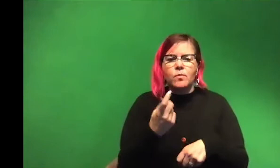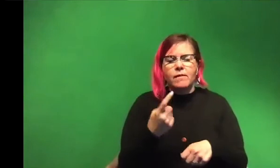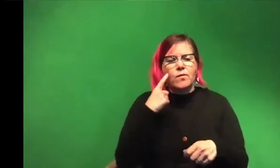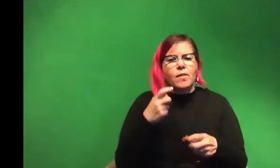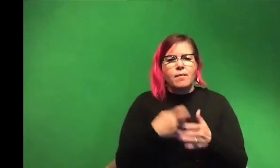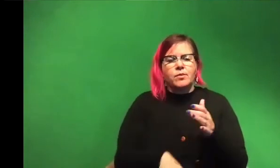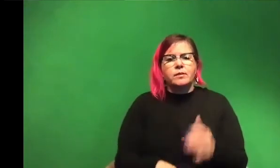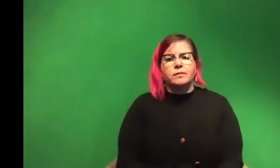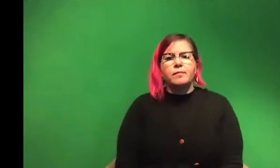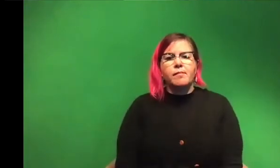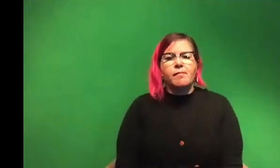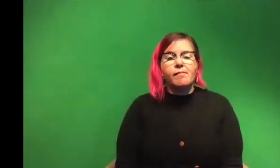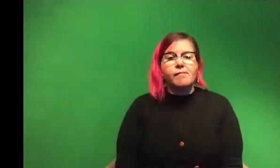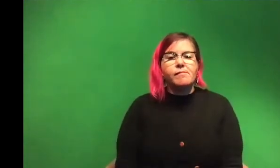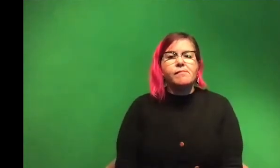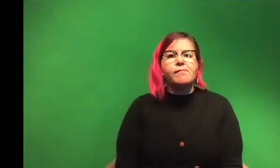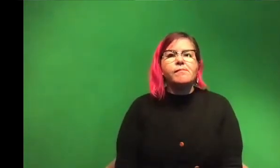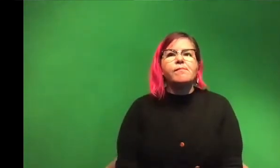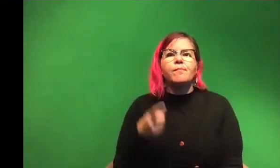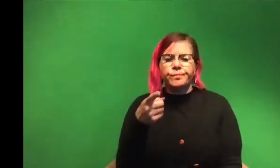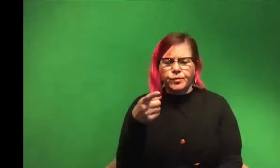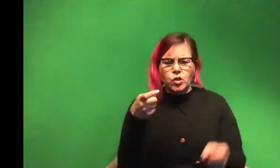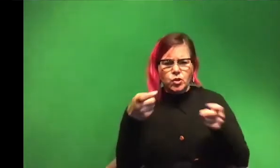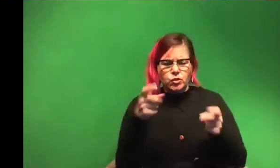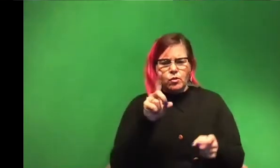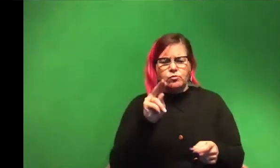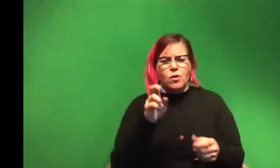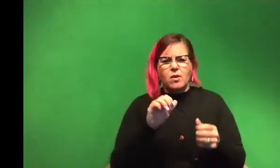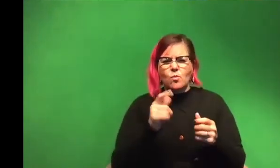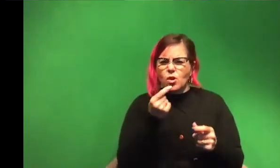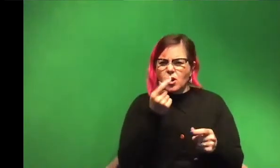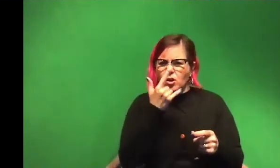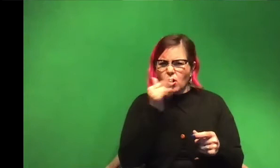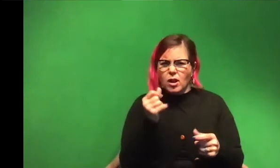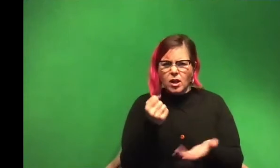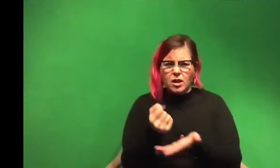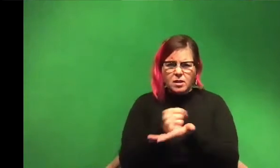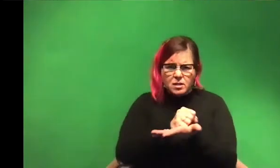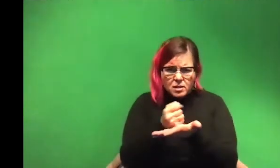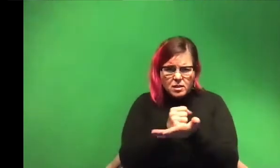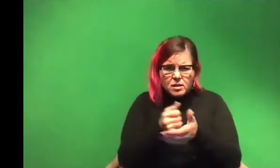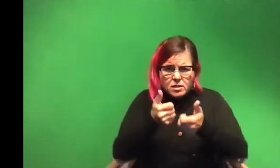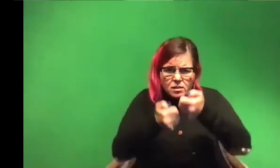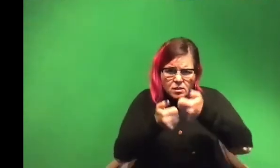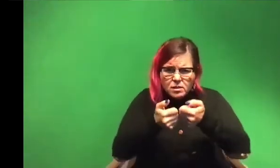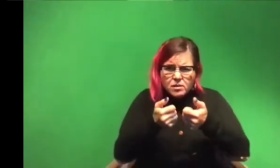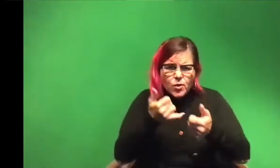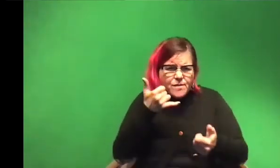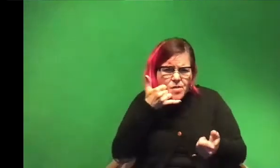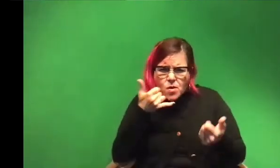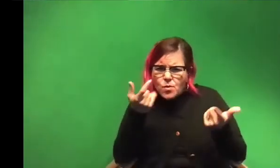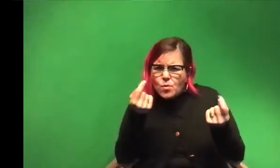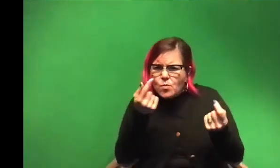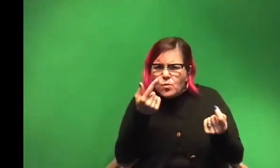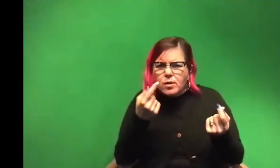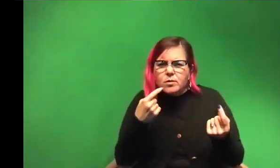Yeah. Cool. So when you're controlling the drone, like how does it look? Like, are we working with like a joystick or like something on your phone? How does that work? That's